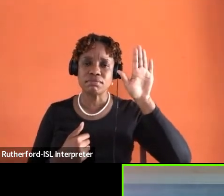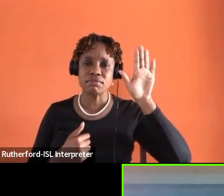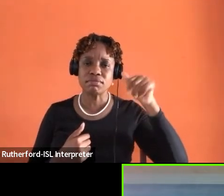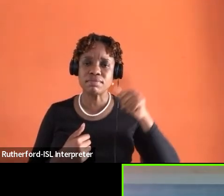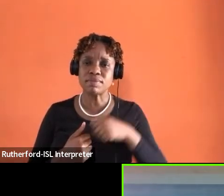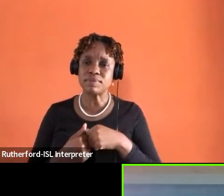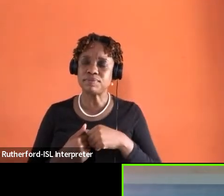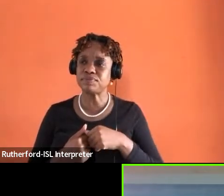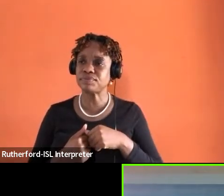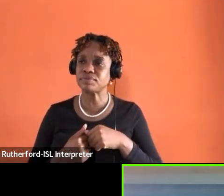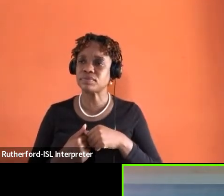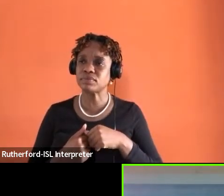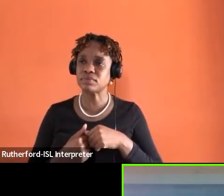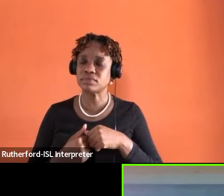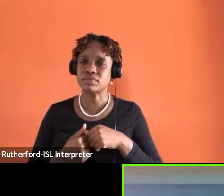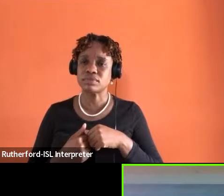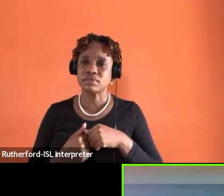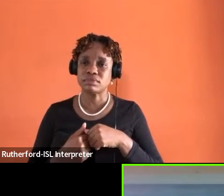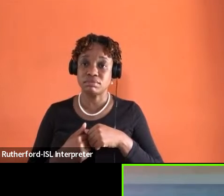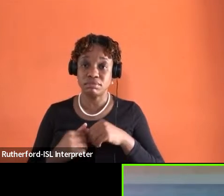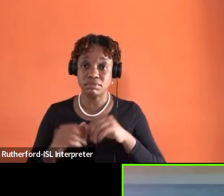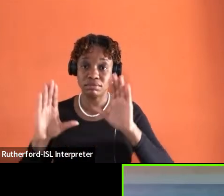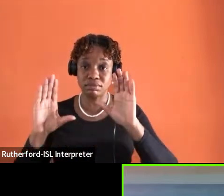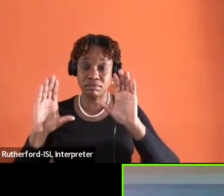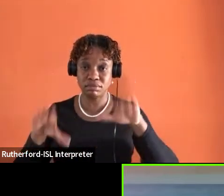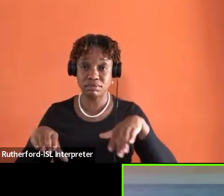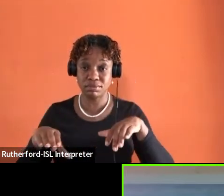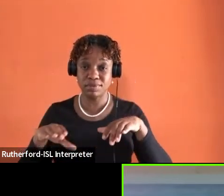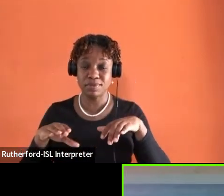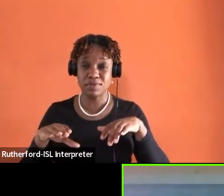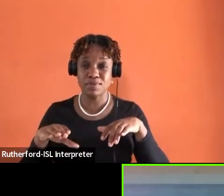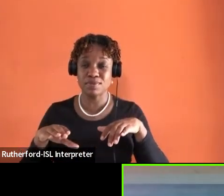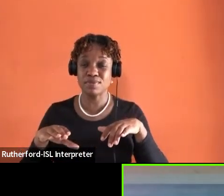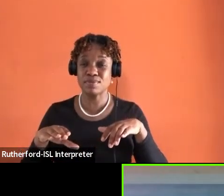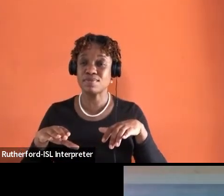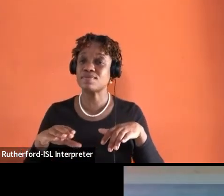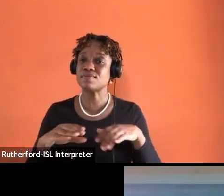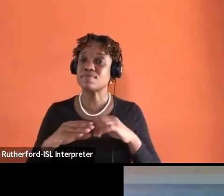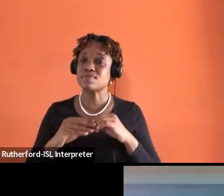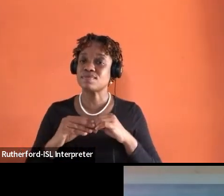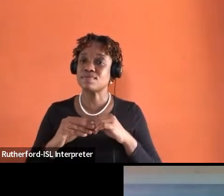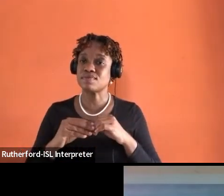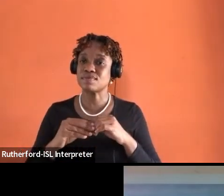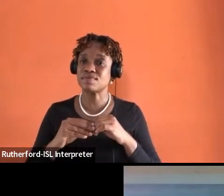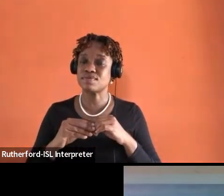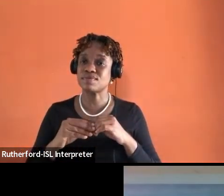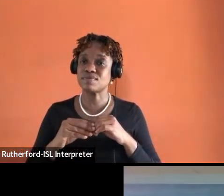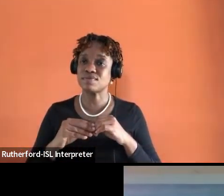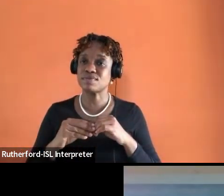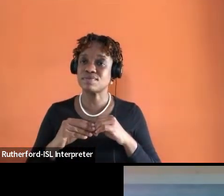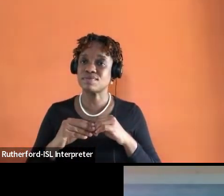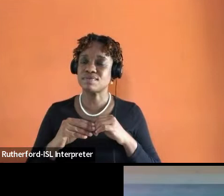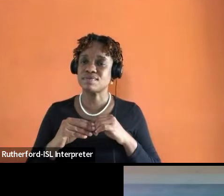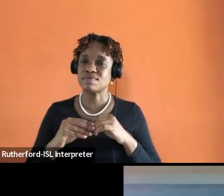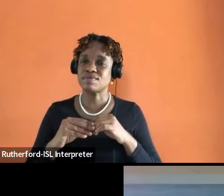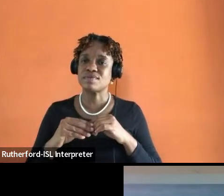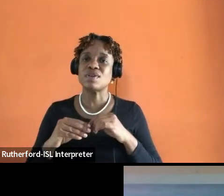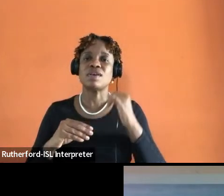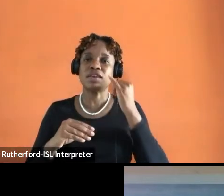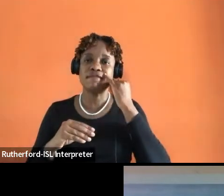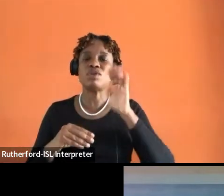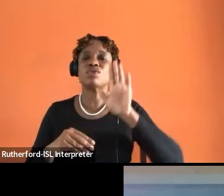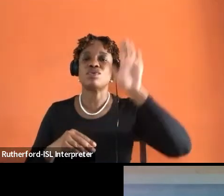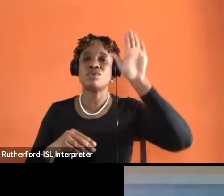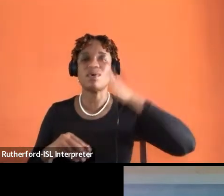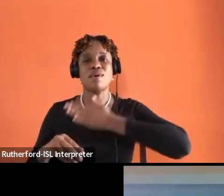So can I hear, sorry, yeah, those of you who have your hands raised, can you just say your name for me?